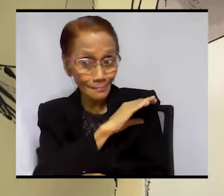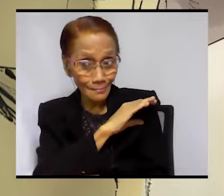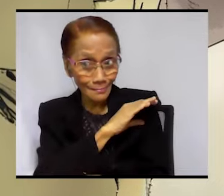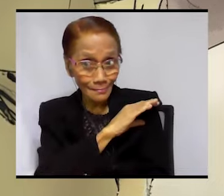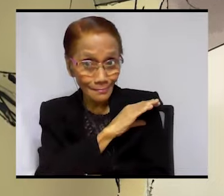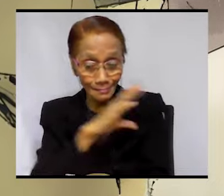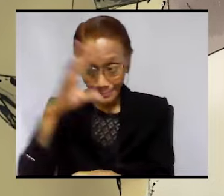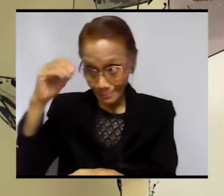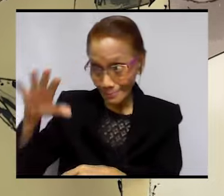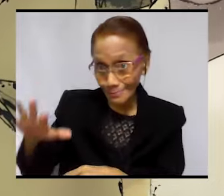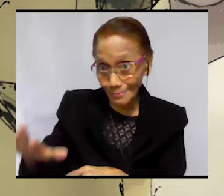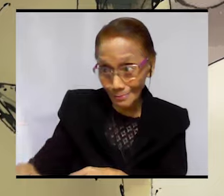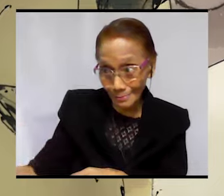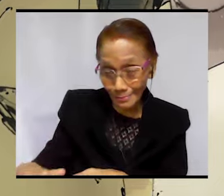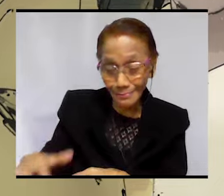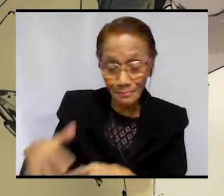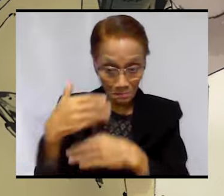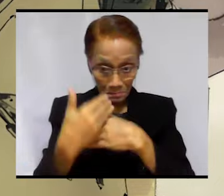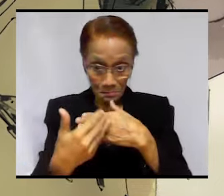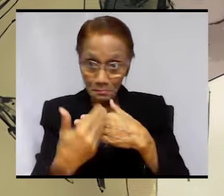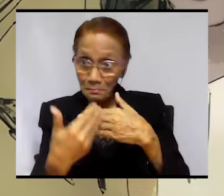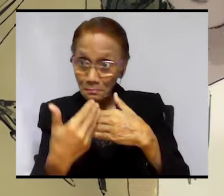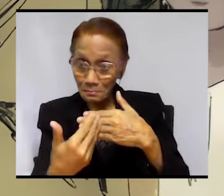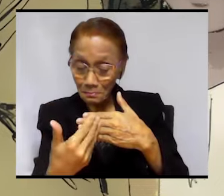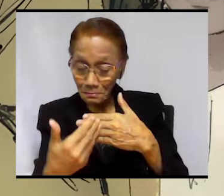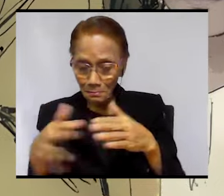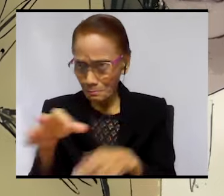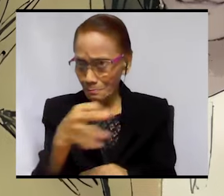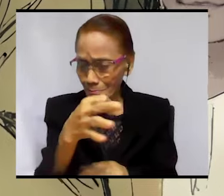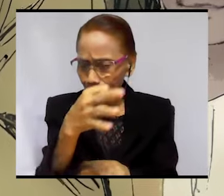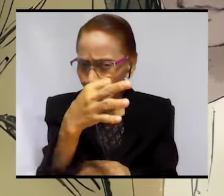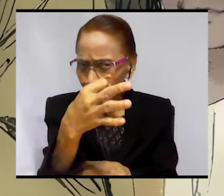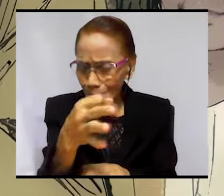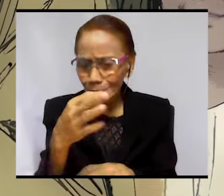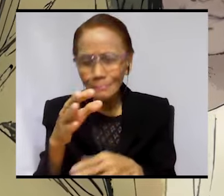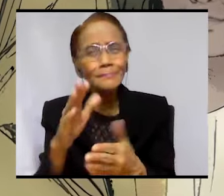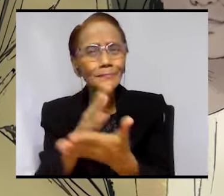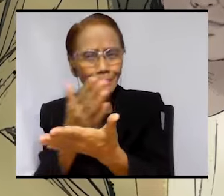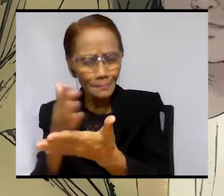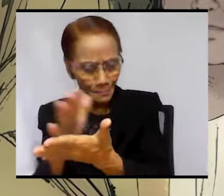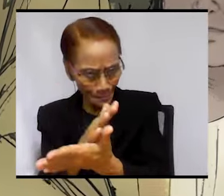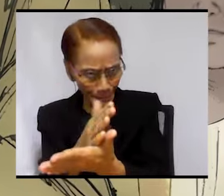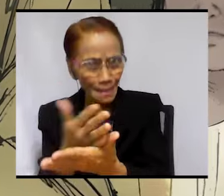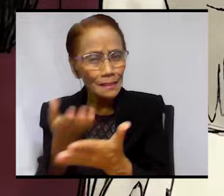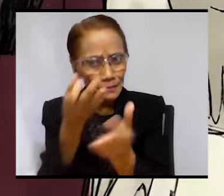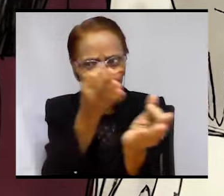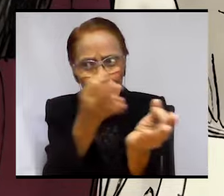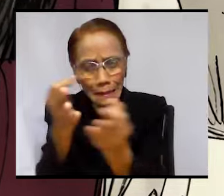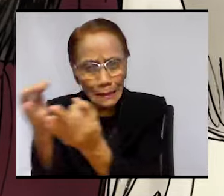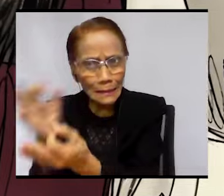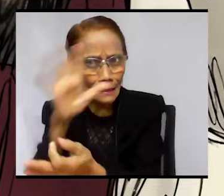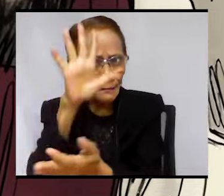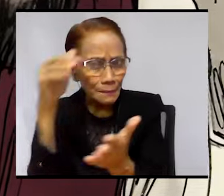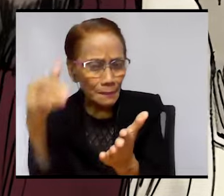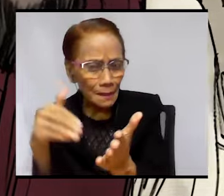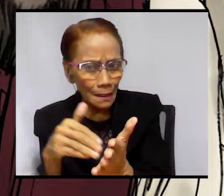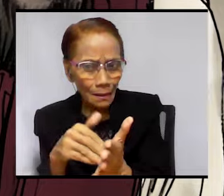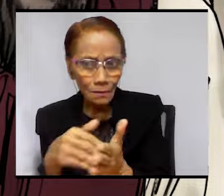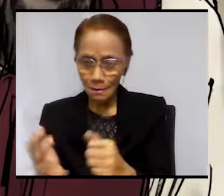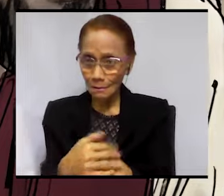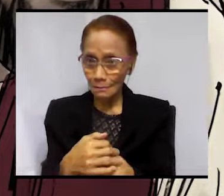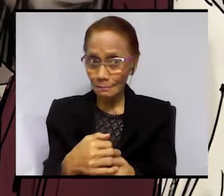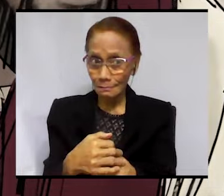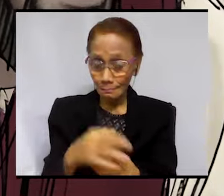with fish and bread contributed to his miracle of feeding the 5,000. The